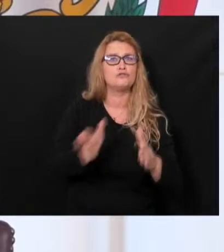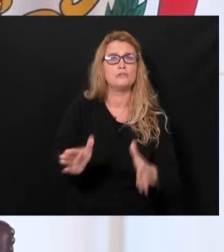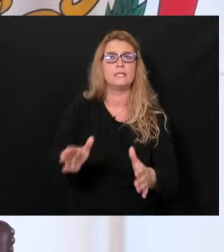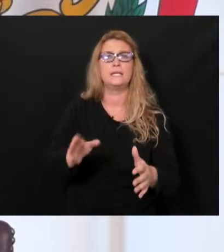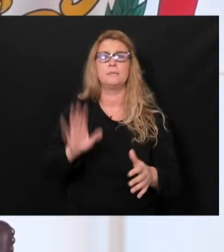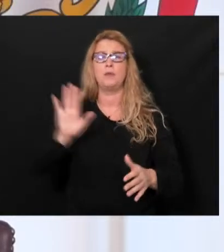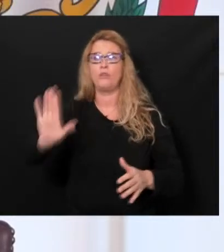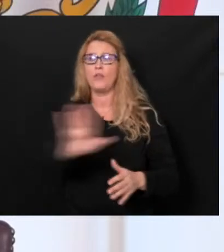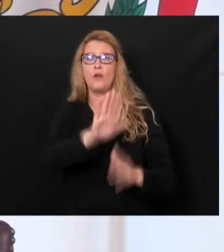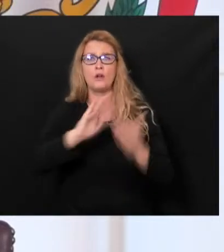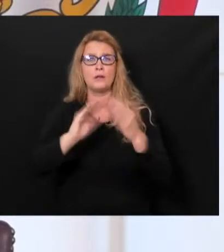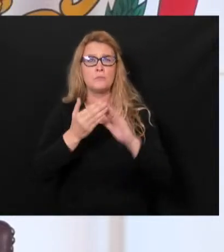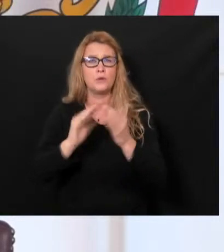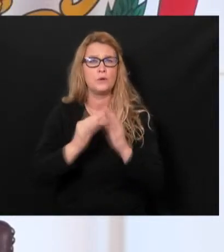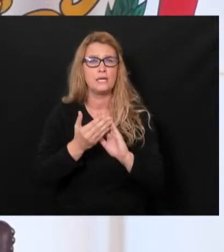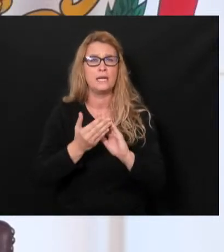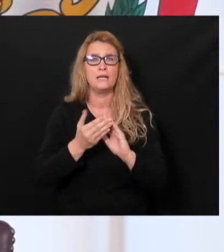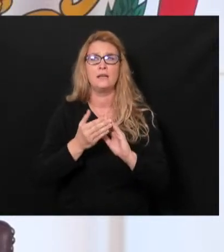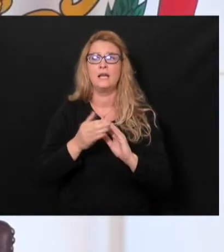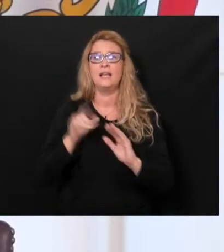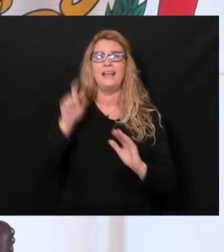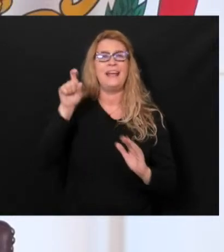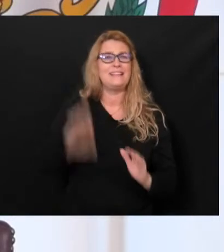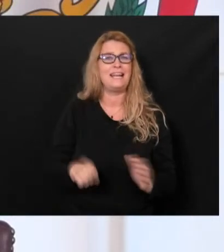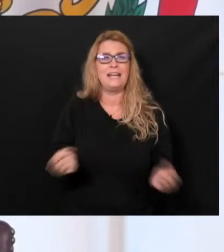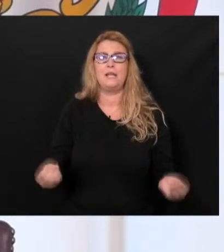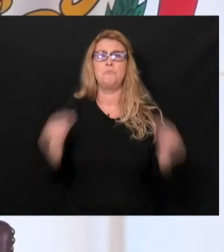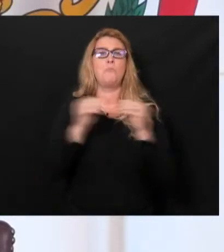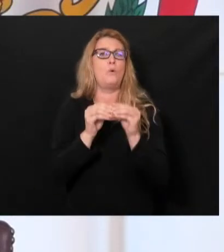community. And they need so much more.